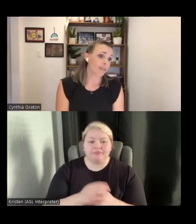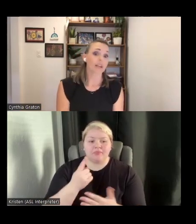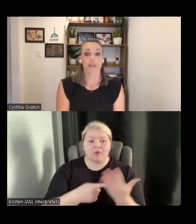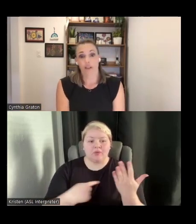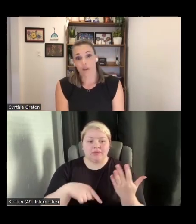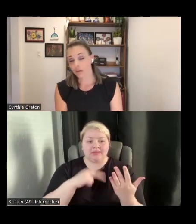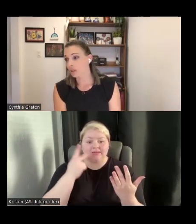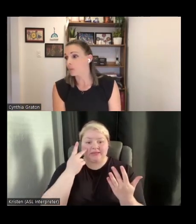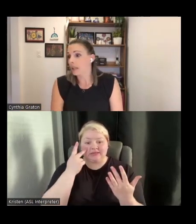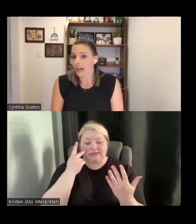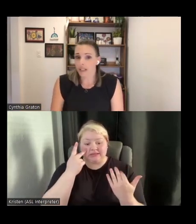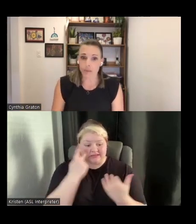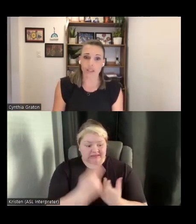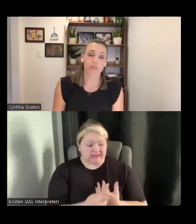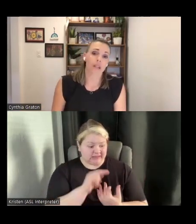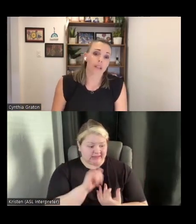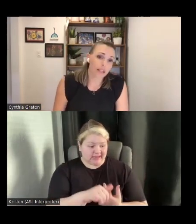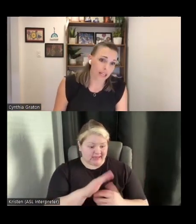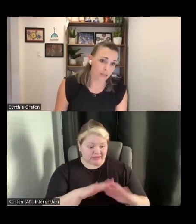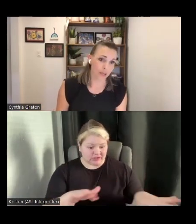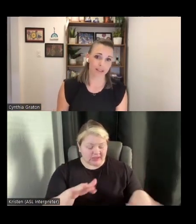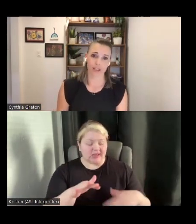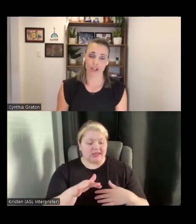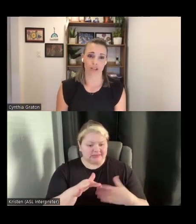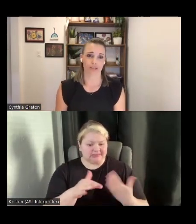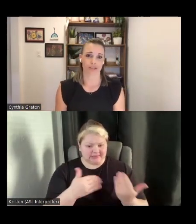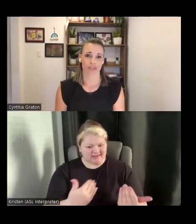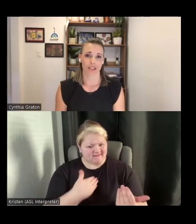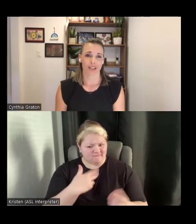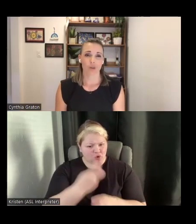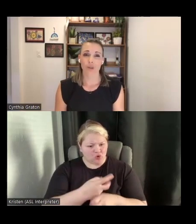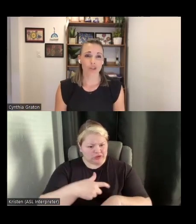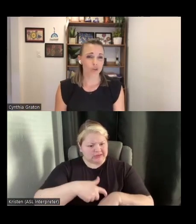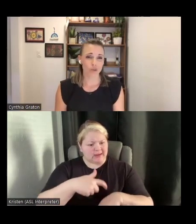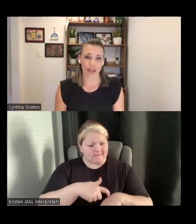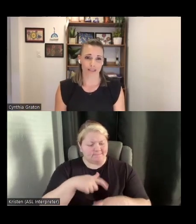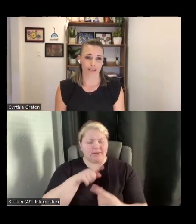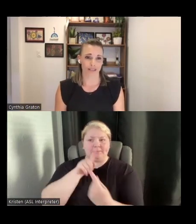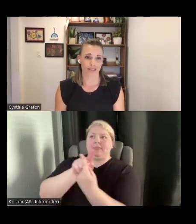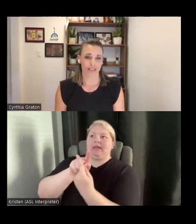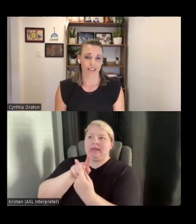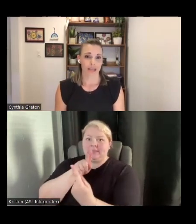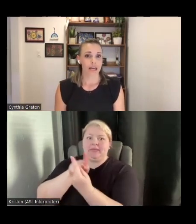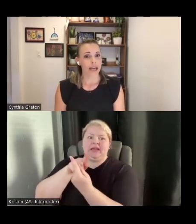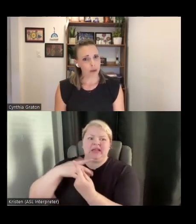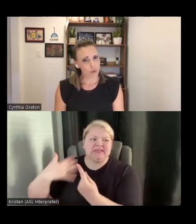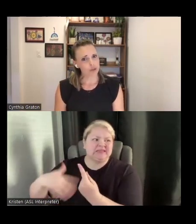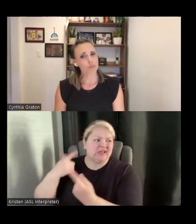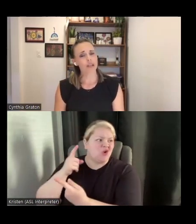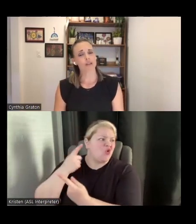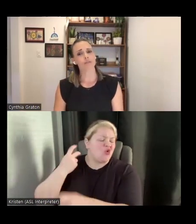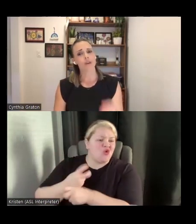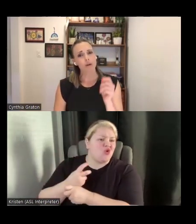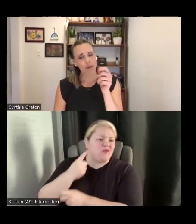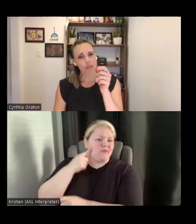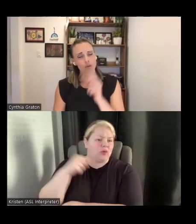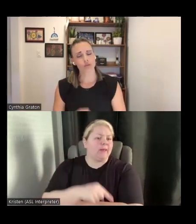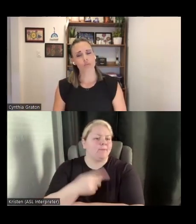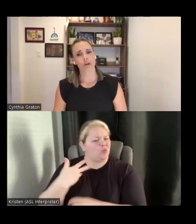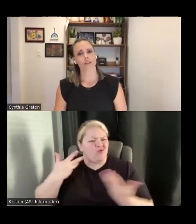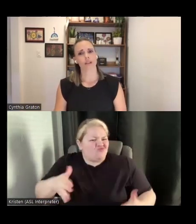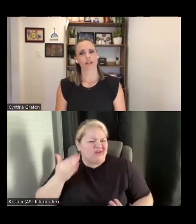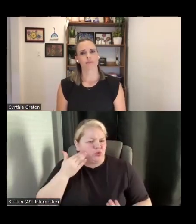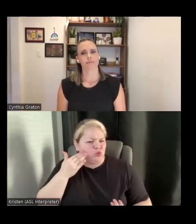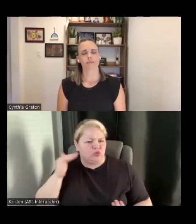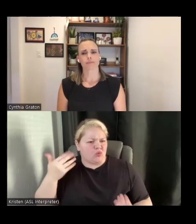is having difficulty reliably meeting that expectation. We knew that. And I want to make a very